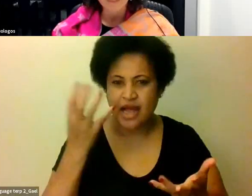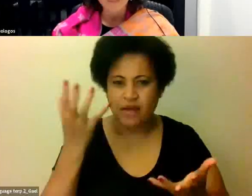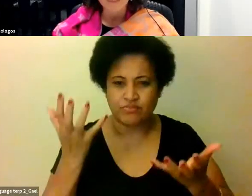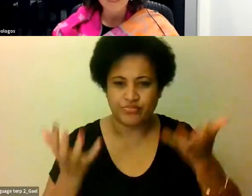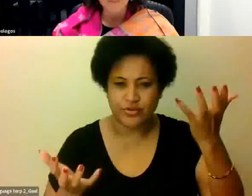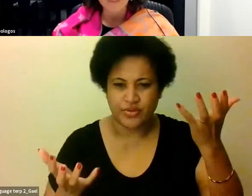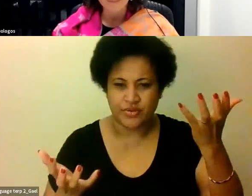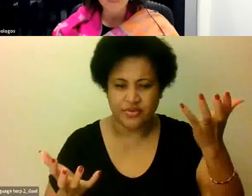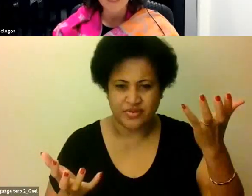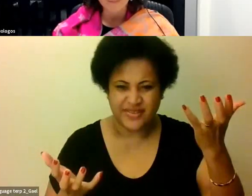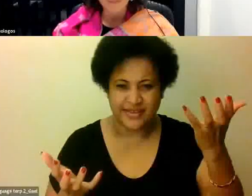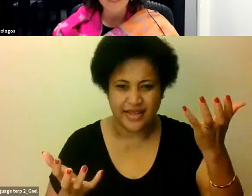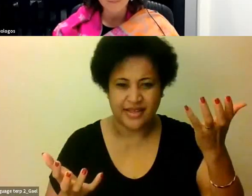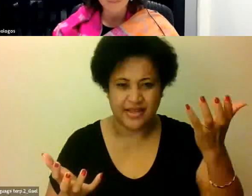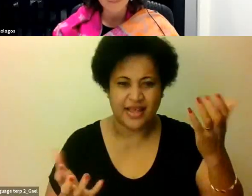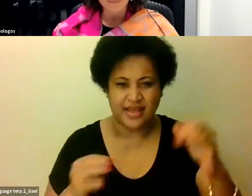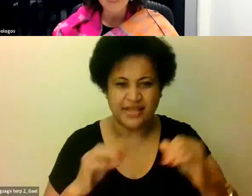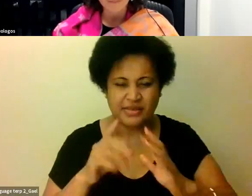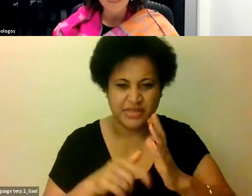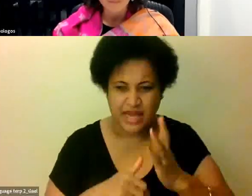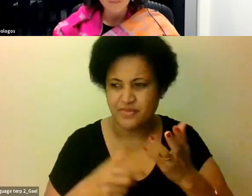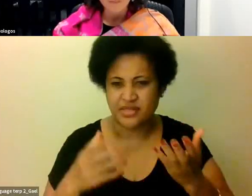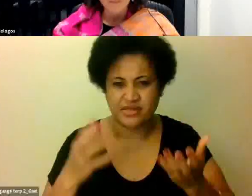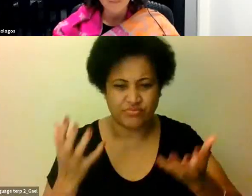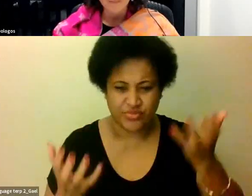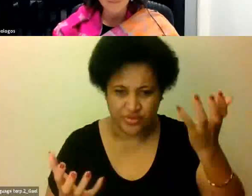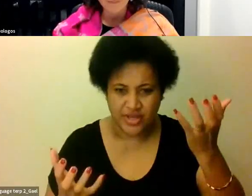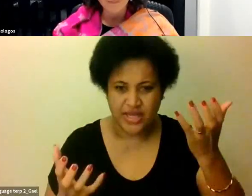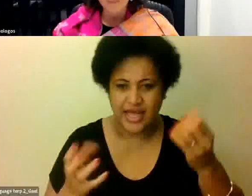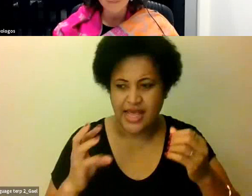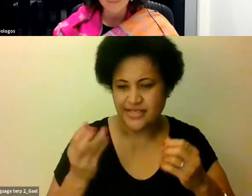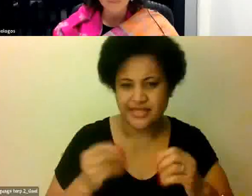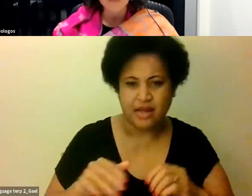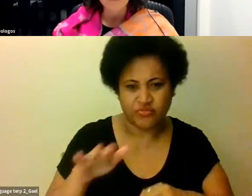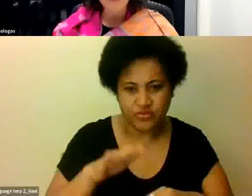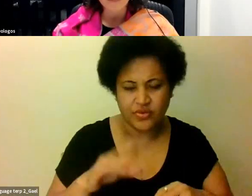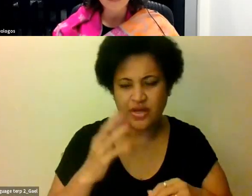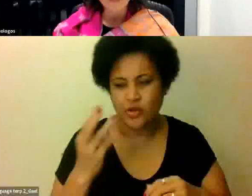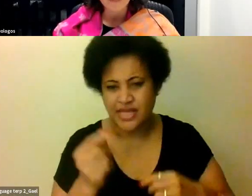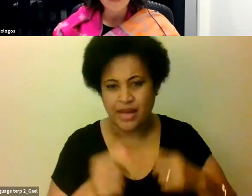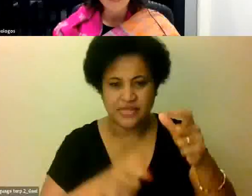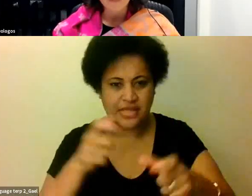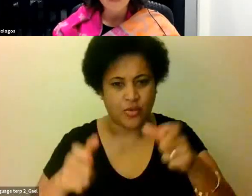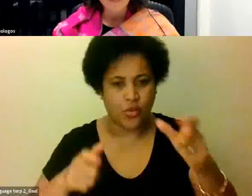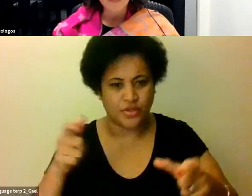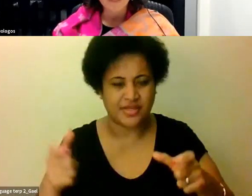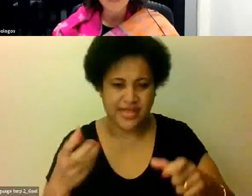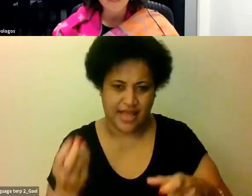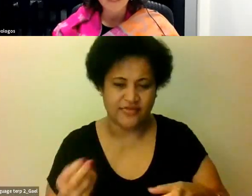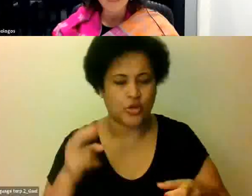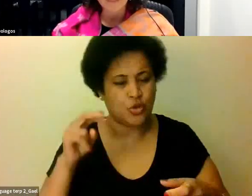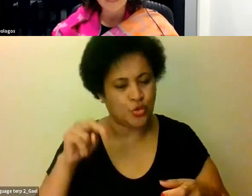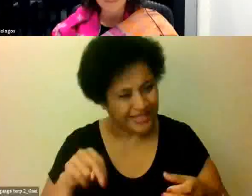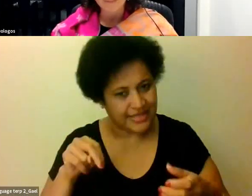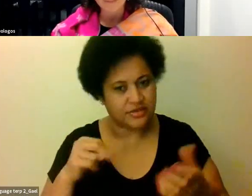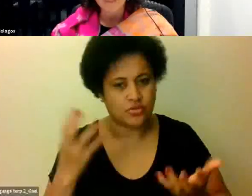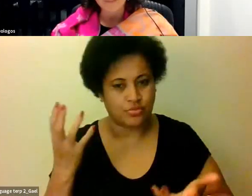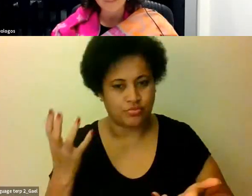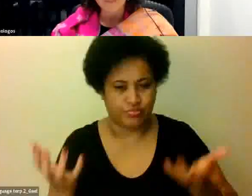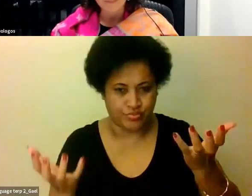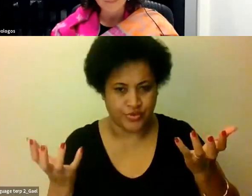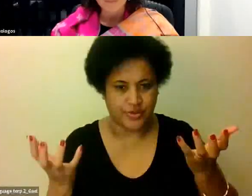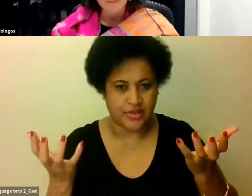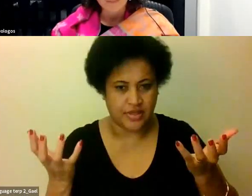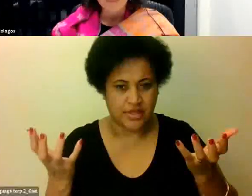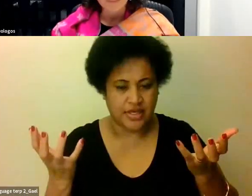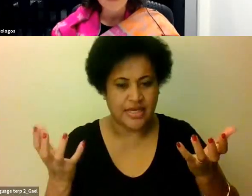some of the disproportionate impacts that some sectors and, you know, some stakeholders may have. So I think it's really, again, you know, important to